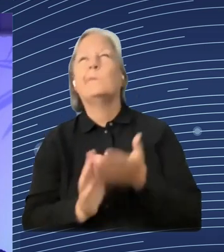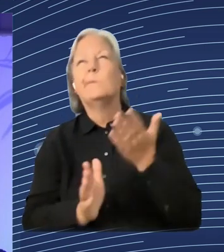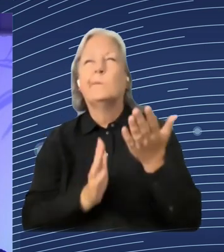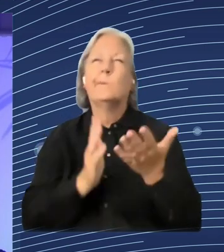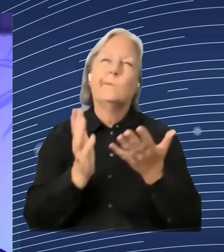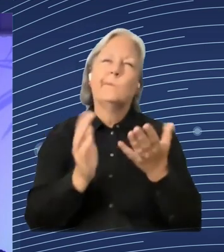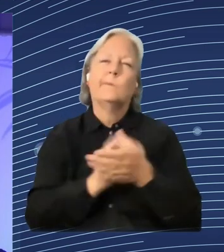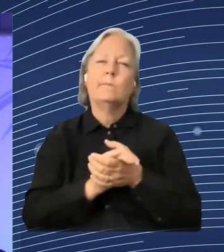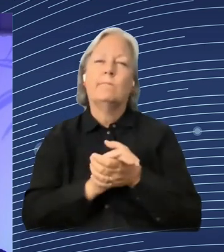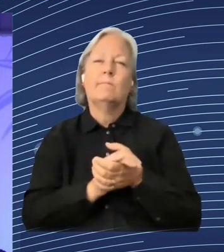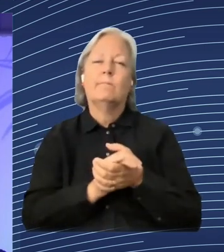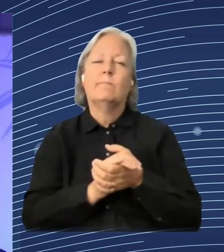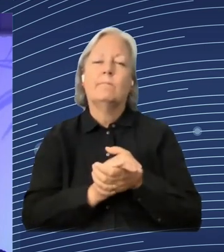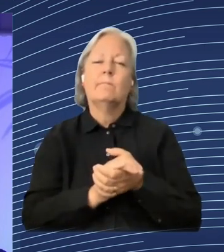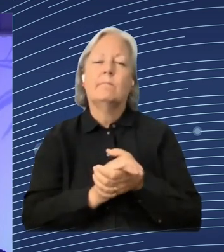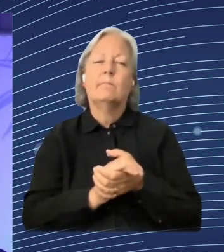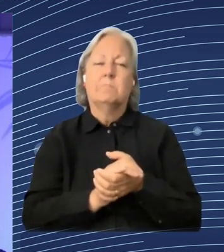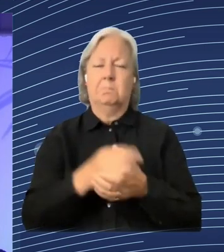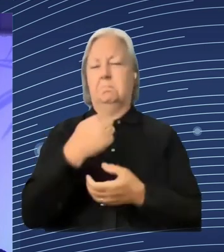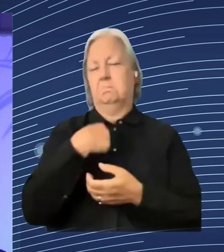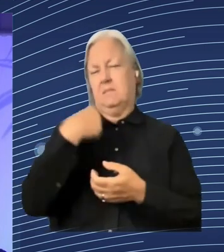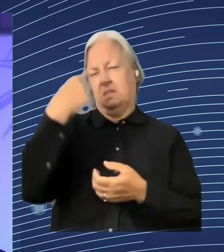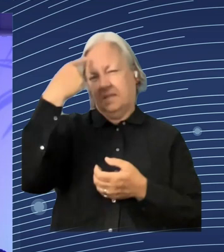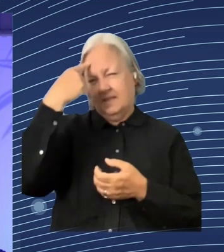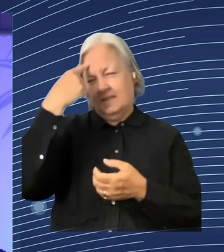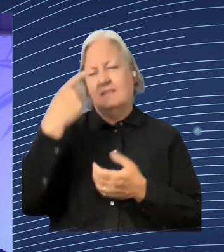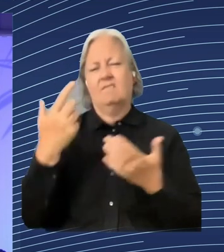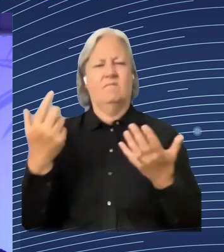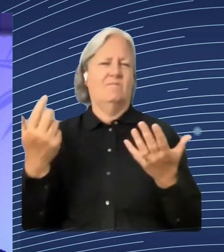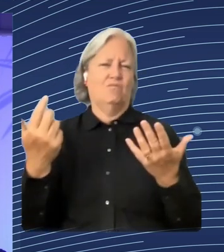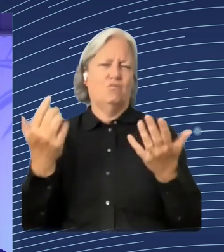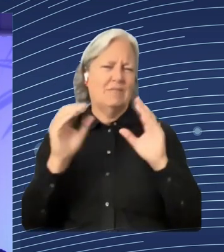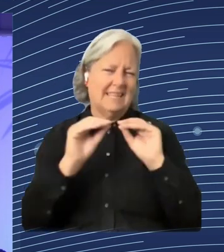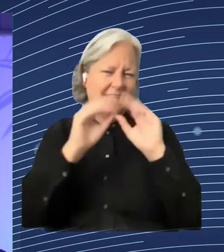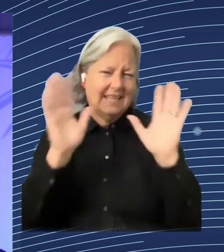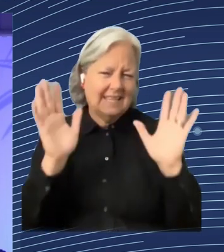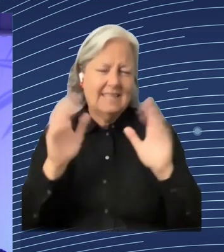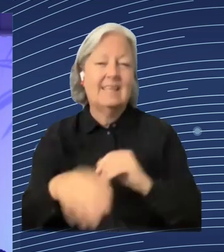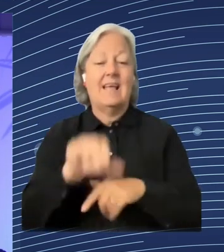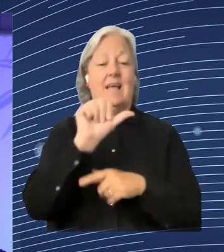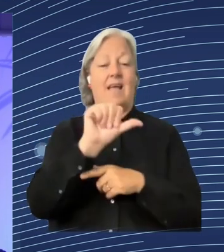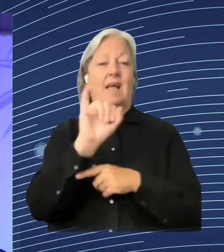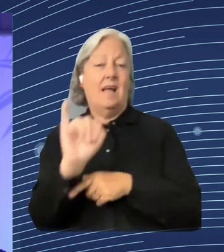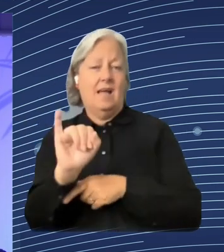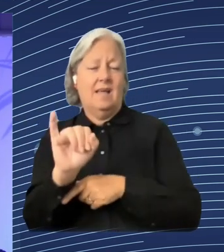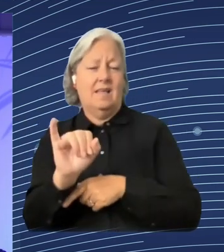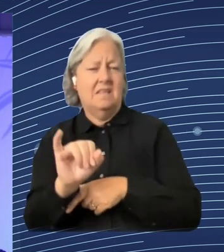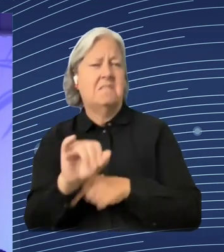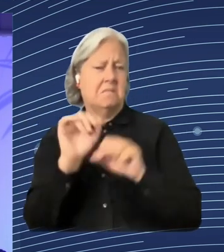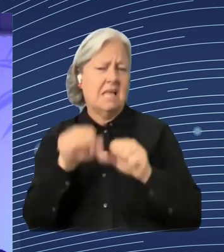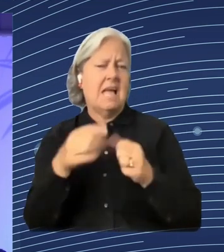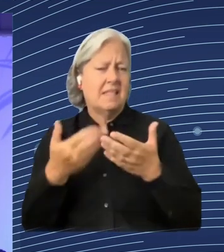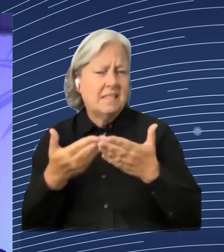I think that it's quite clear that AI can really help